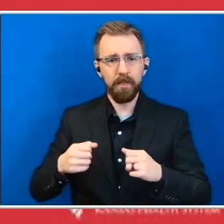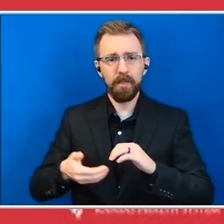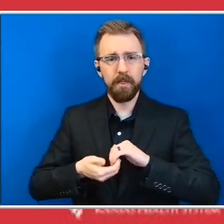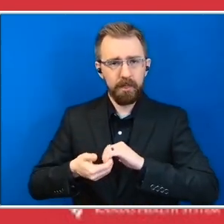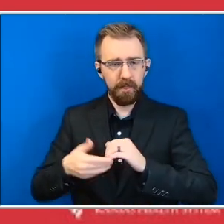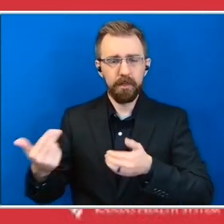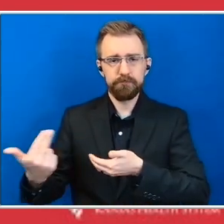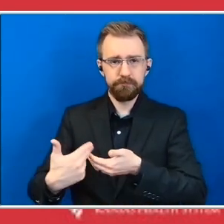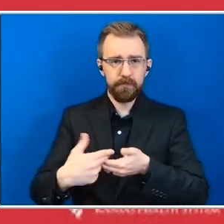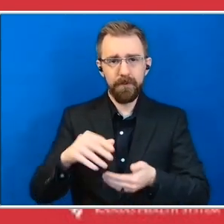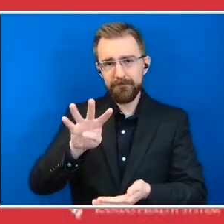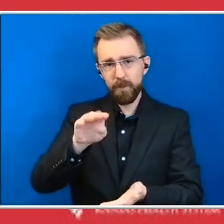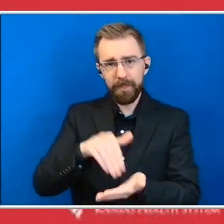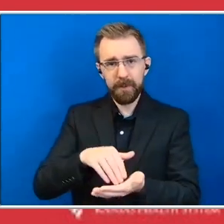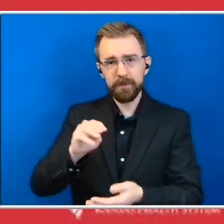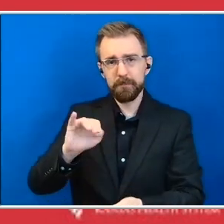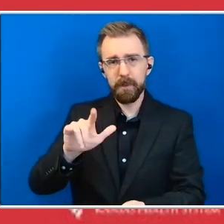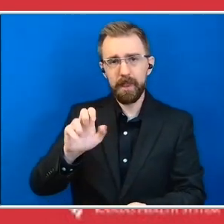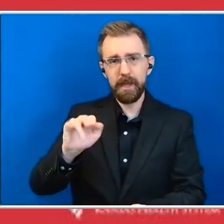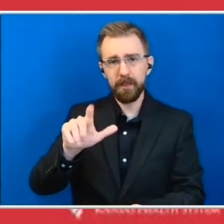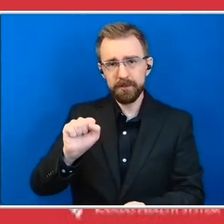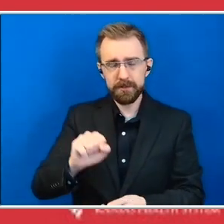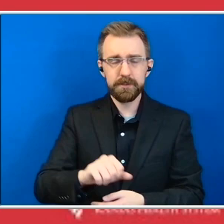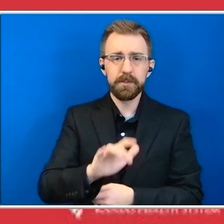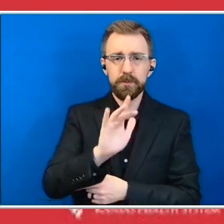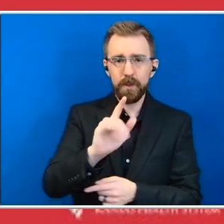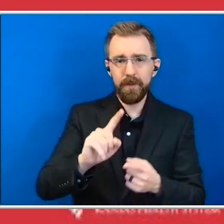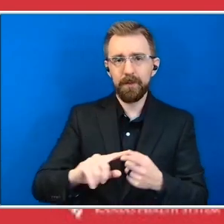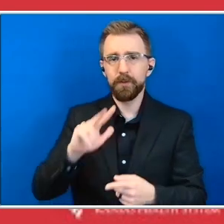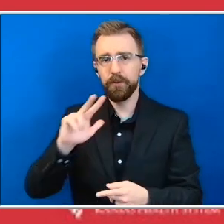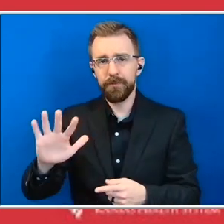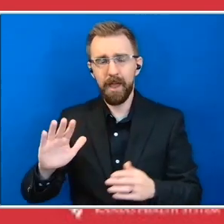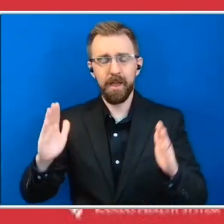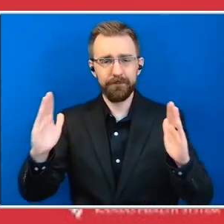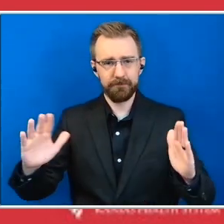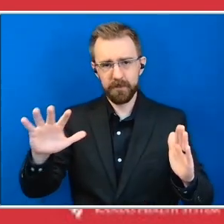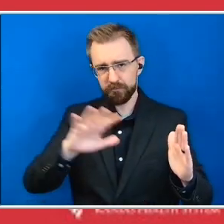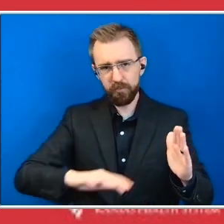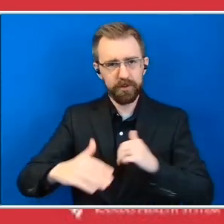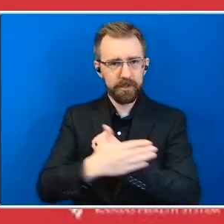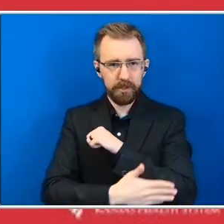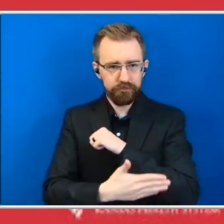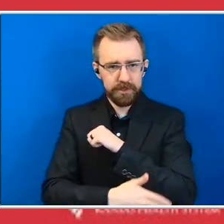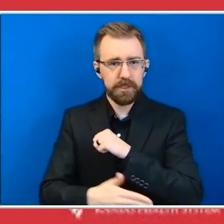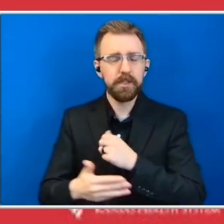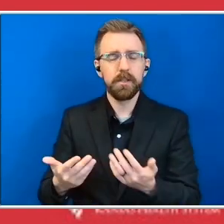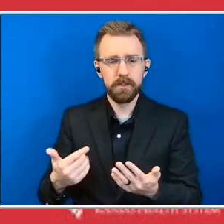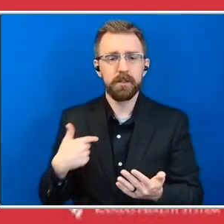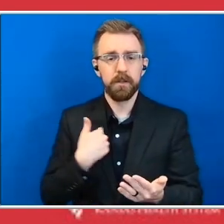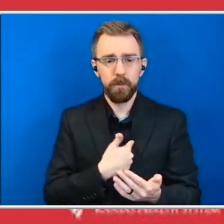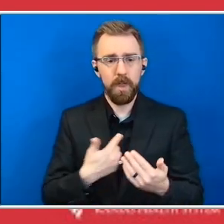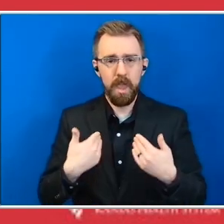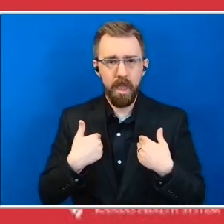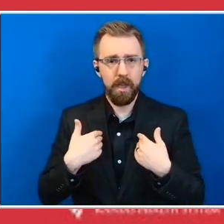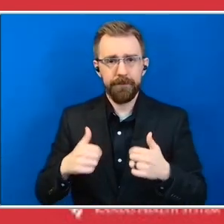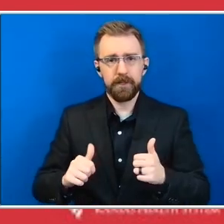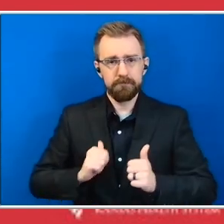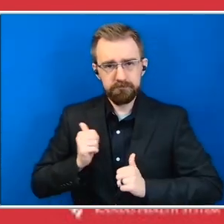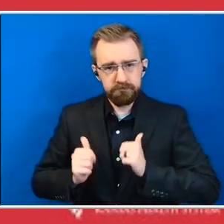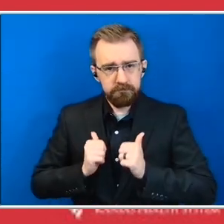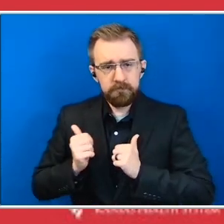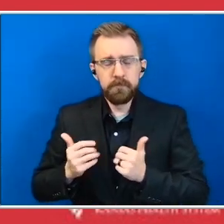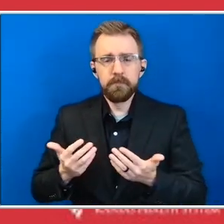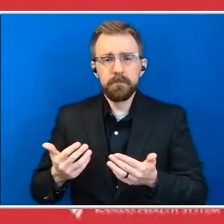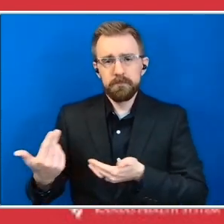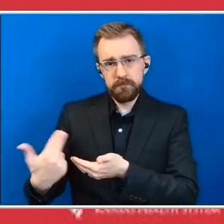4,000 millennials, 25 to 35 years of age, around the country. We have actively